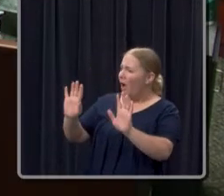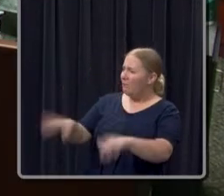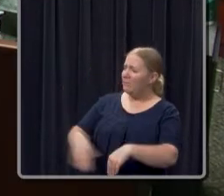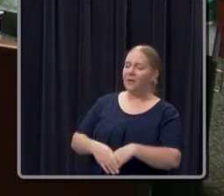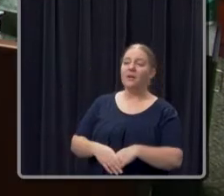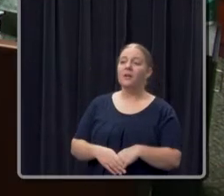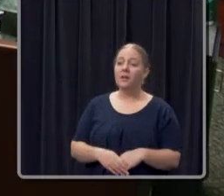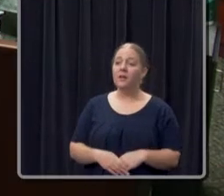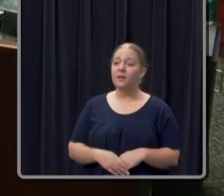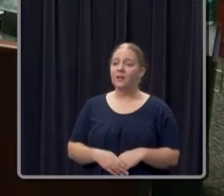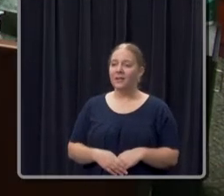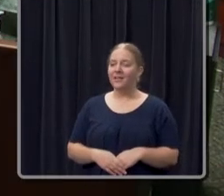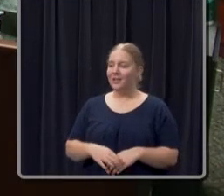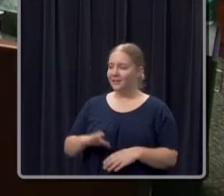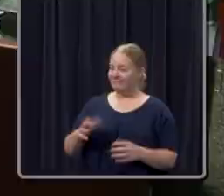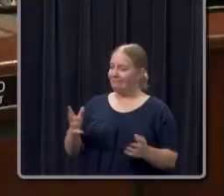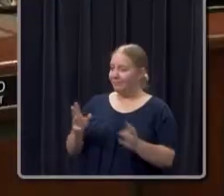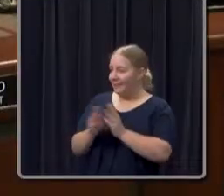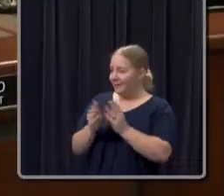your No, meeting, sir.